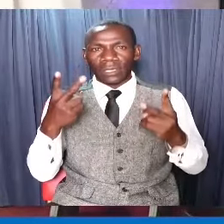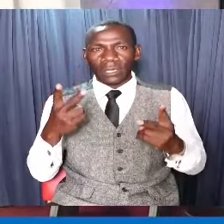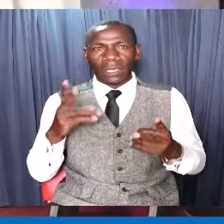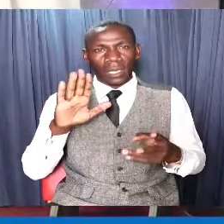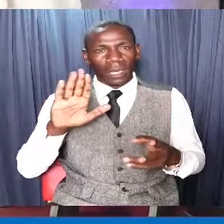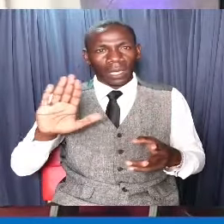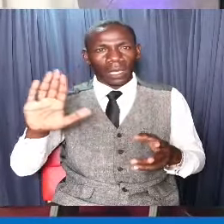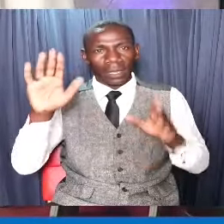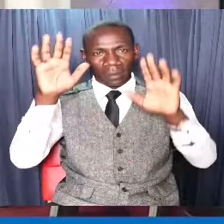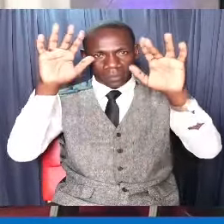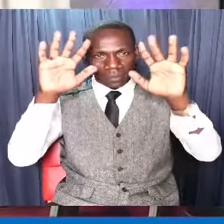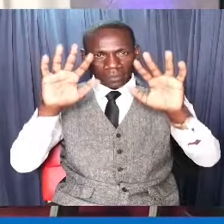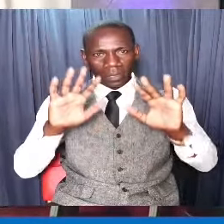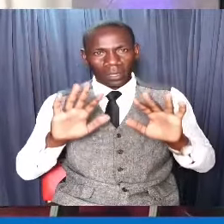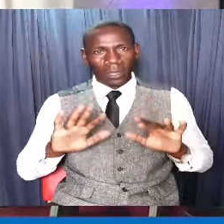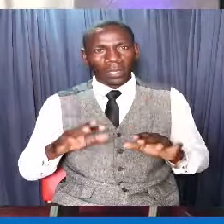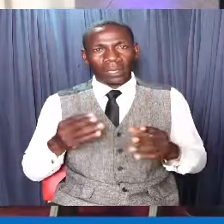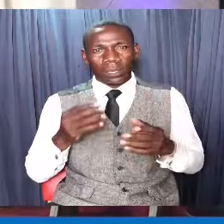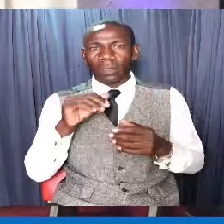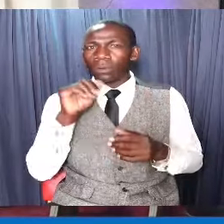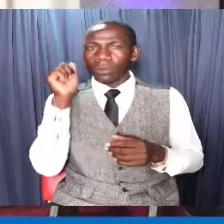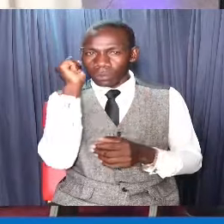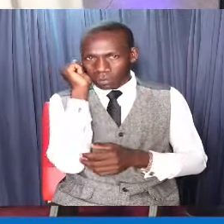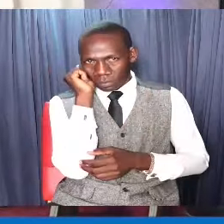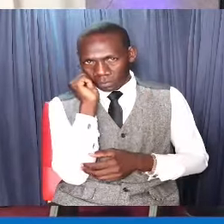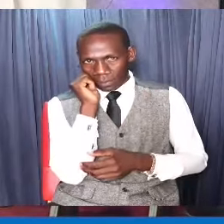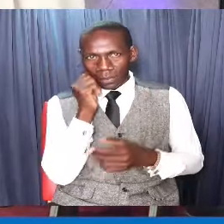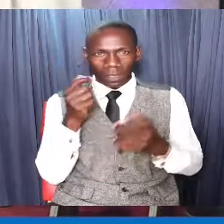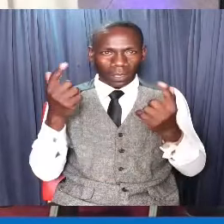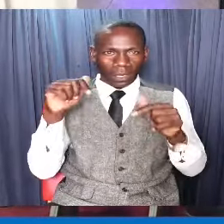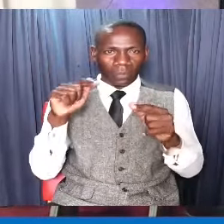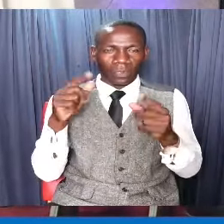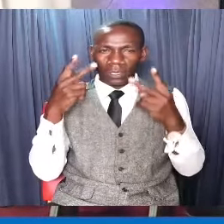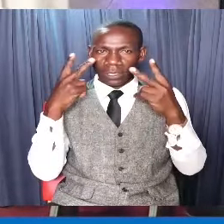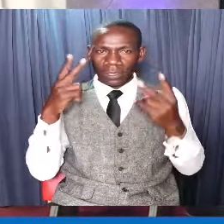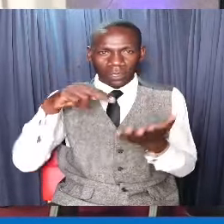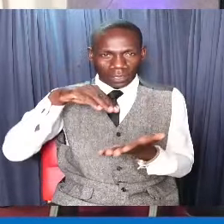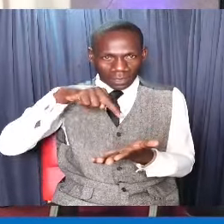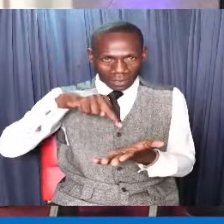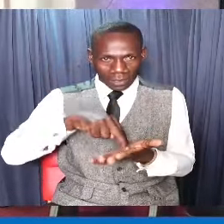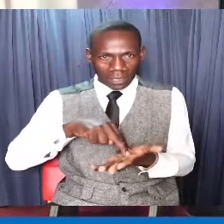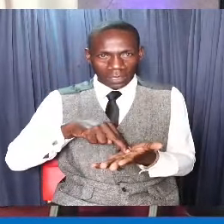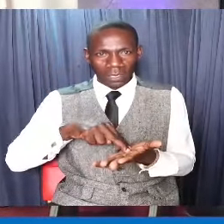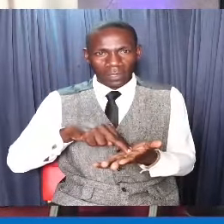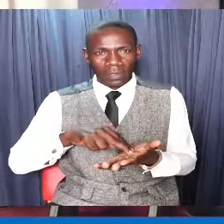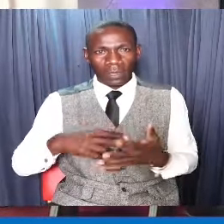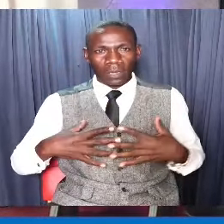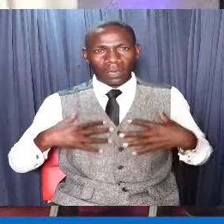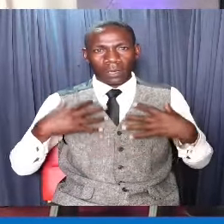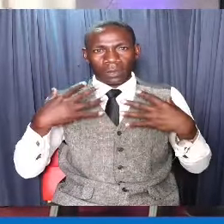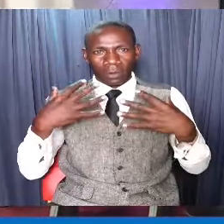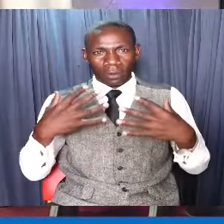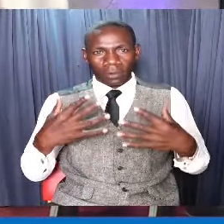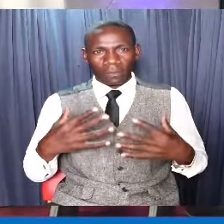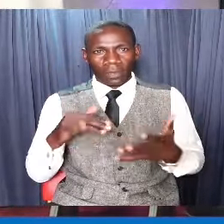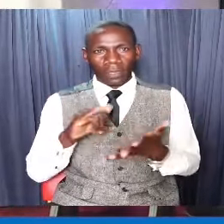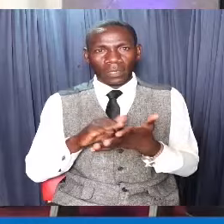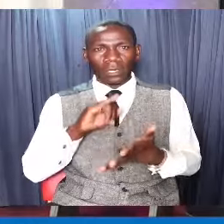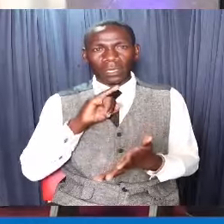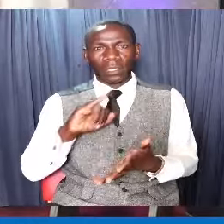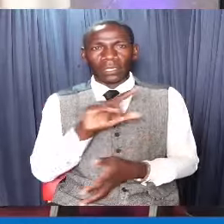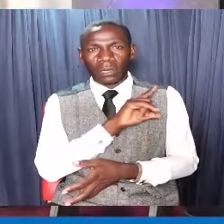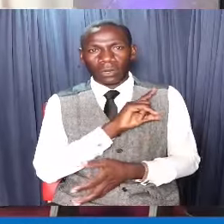his mercies. Huzuni ikija. When sorrows come. Akuone umesimama ukimkiri yeye ni Bwana. Let him know that you are there